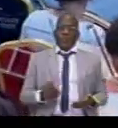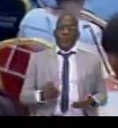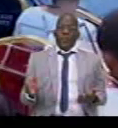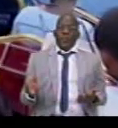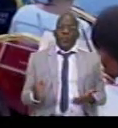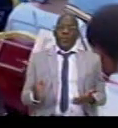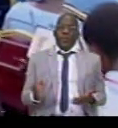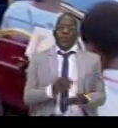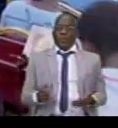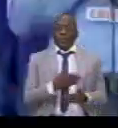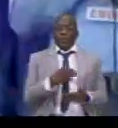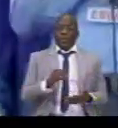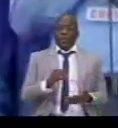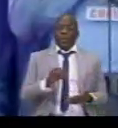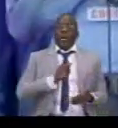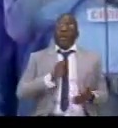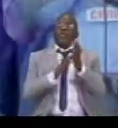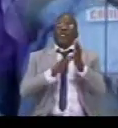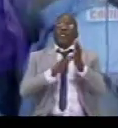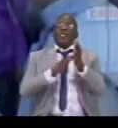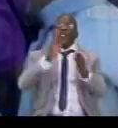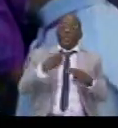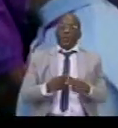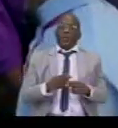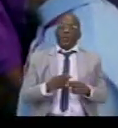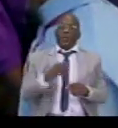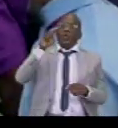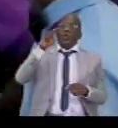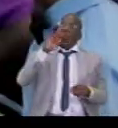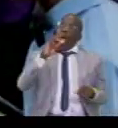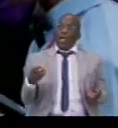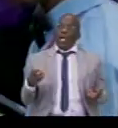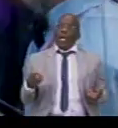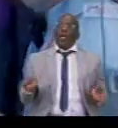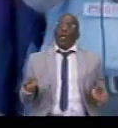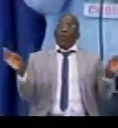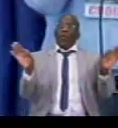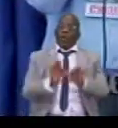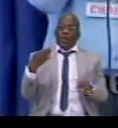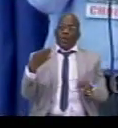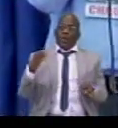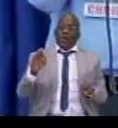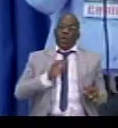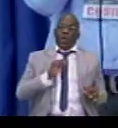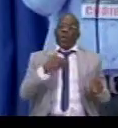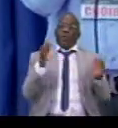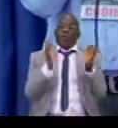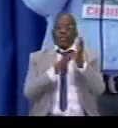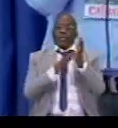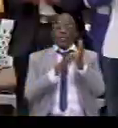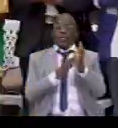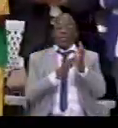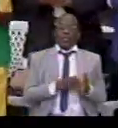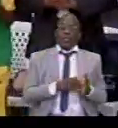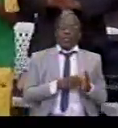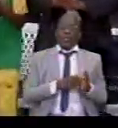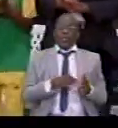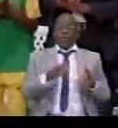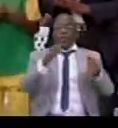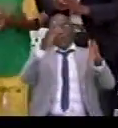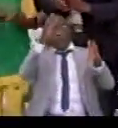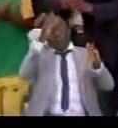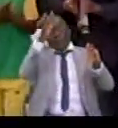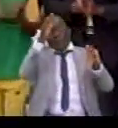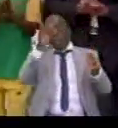Baba, I praise your name, you are worthy of praise. Praise your name, you are worthy of praise. Baba,